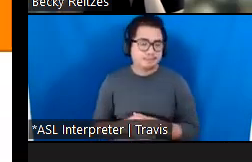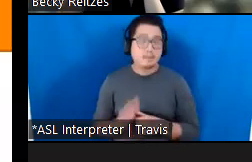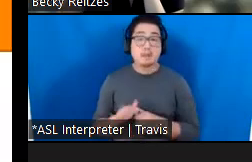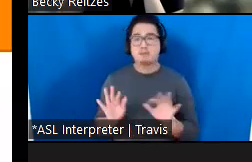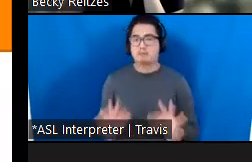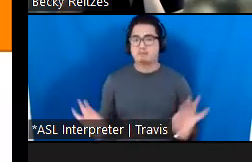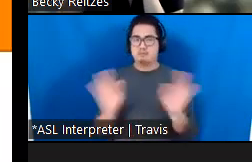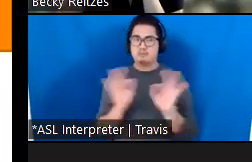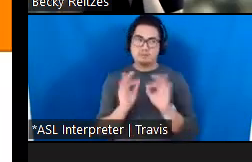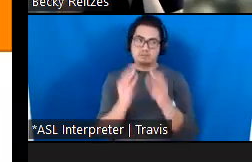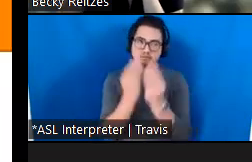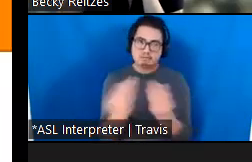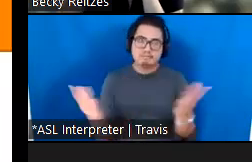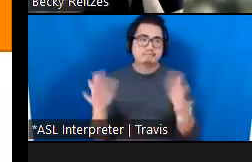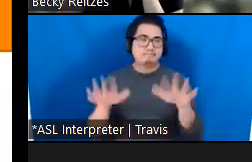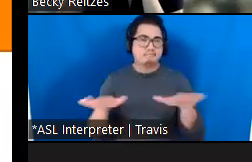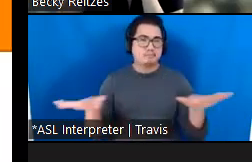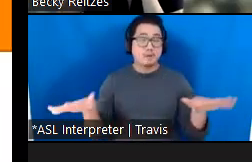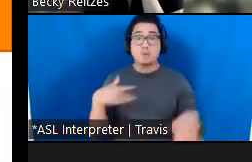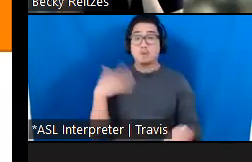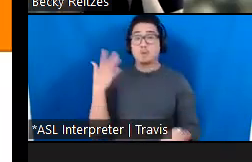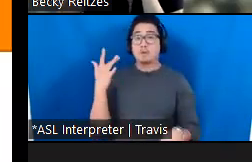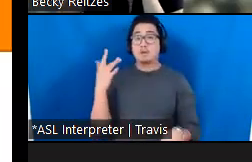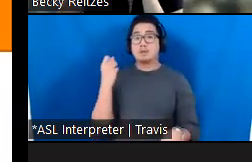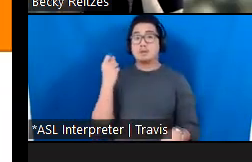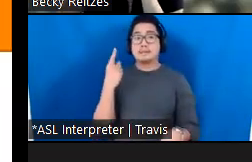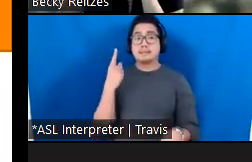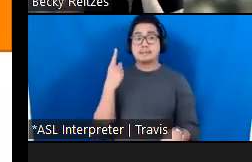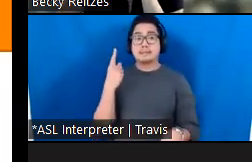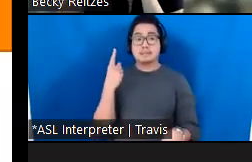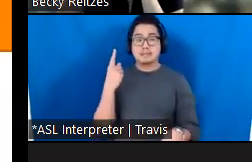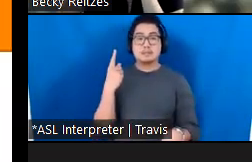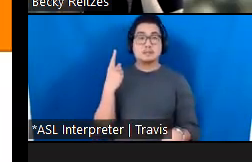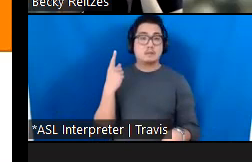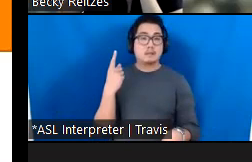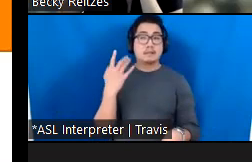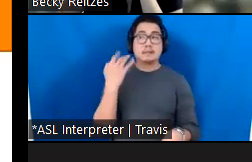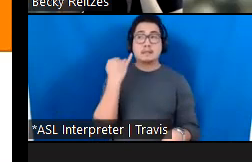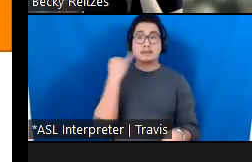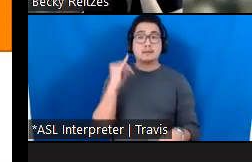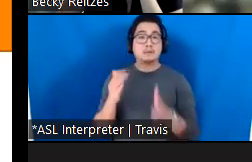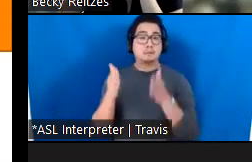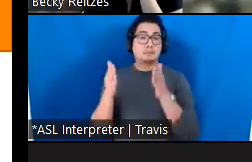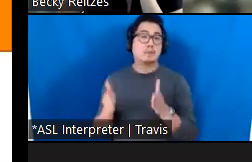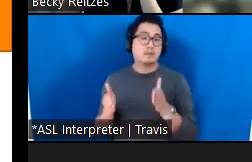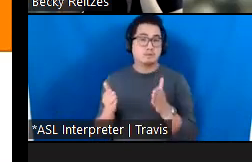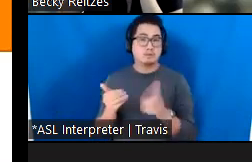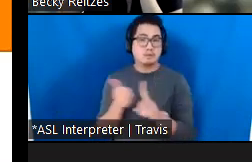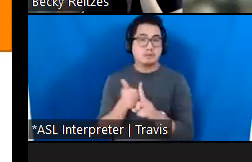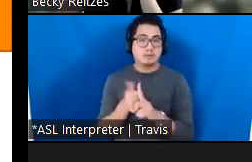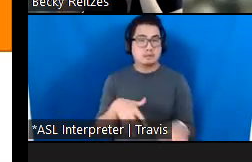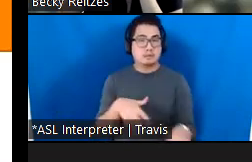that information out, because the opposite is true of someone who is breastfeeding or chest